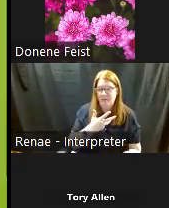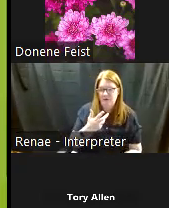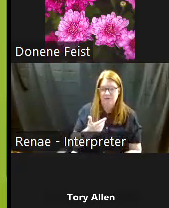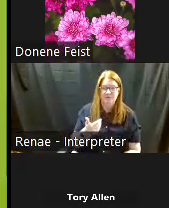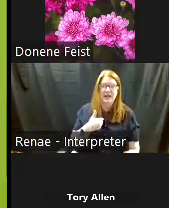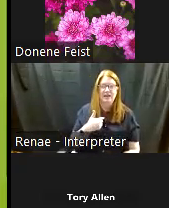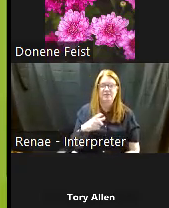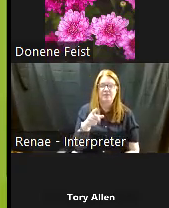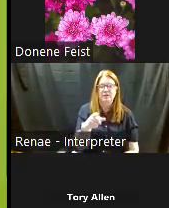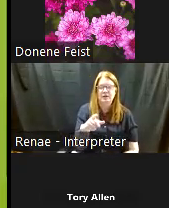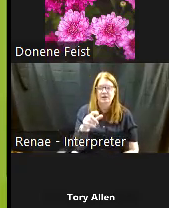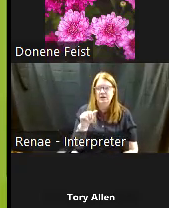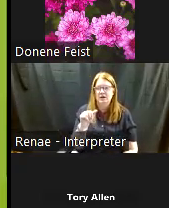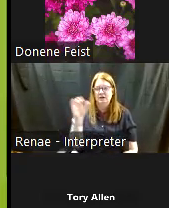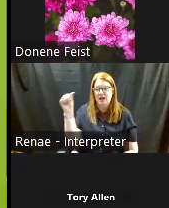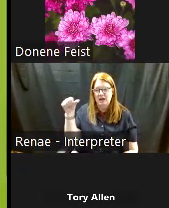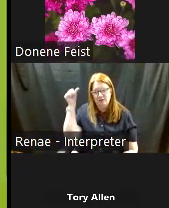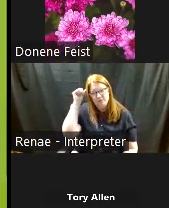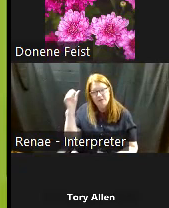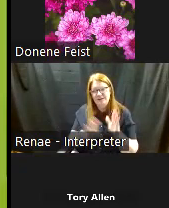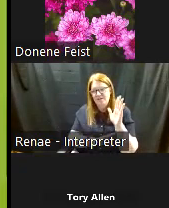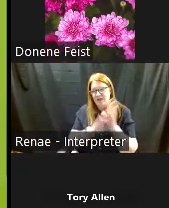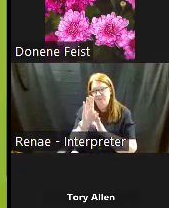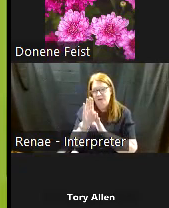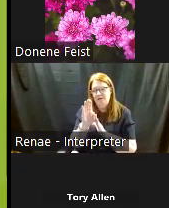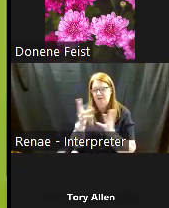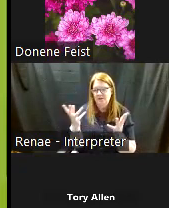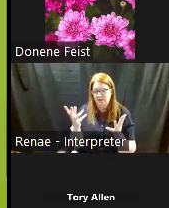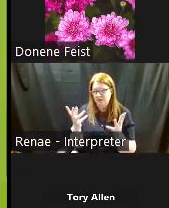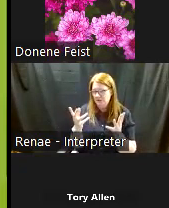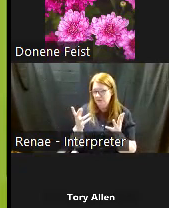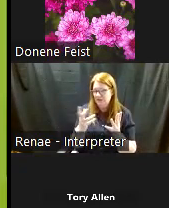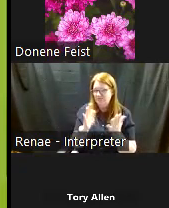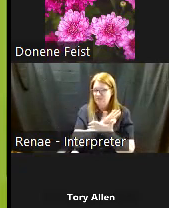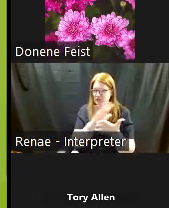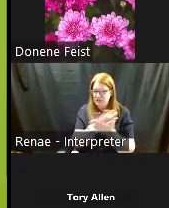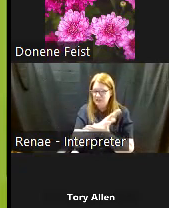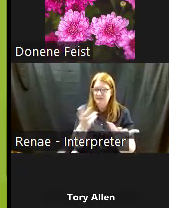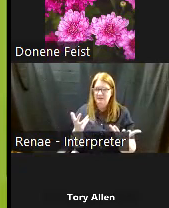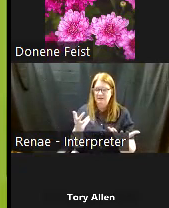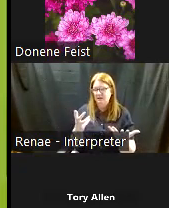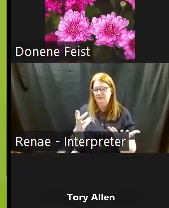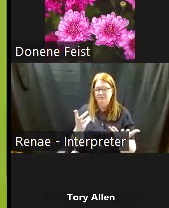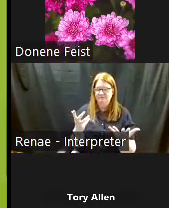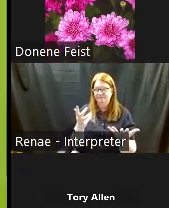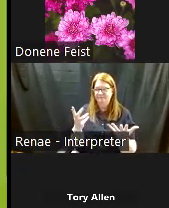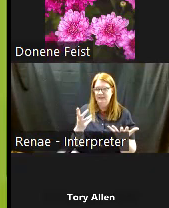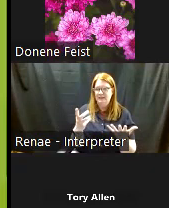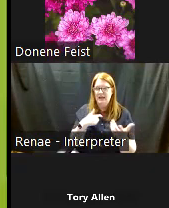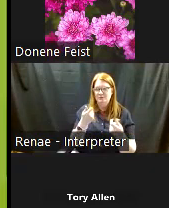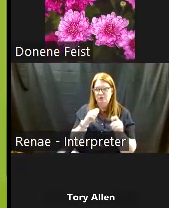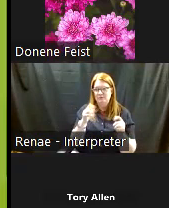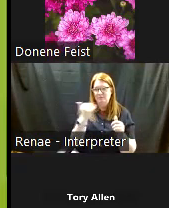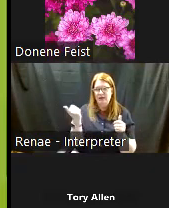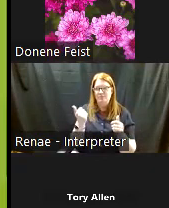developmental milestones sheet. Since we moved to this new hospital, my forms got all kind of mixed up, and I'm trying to be better